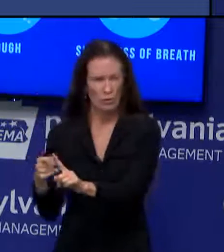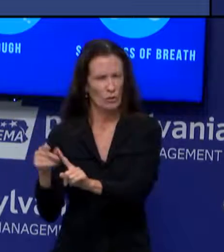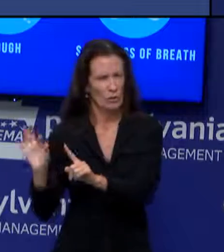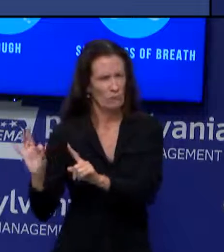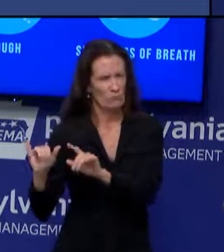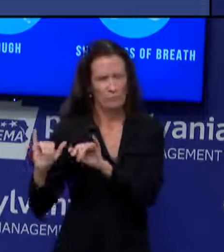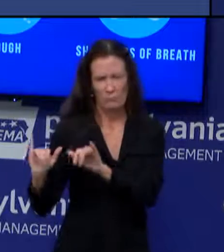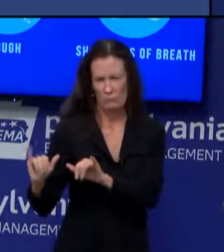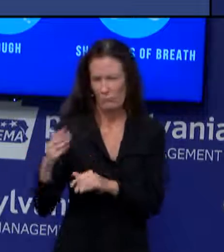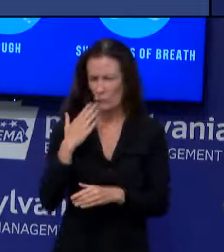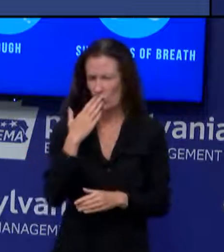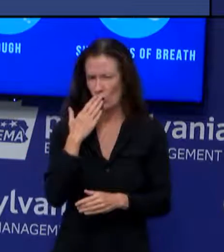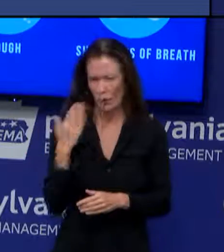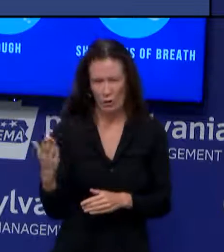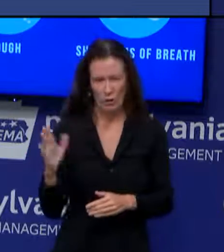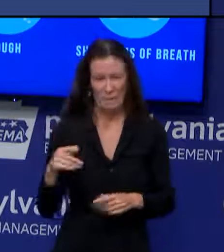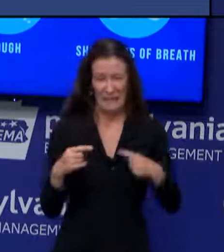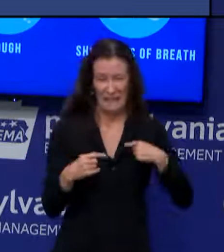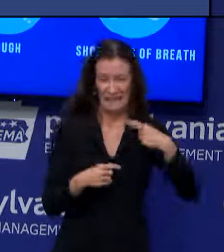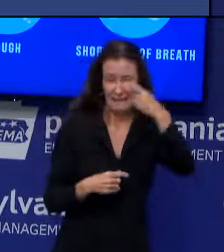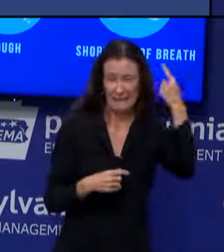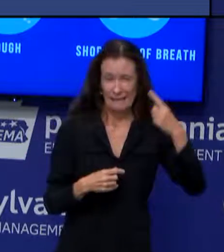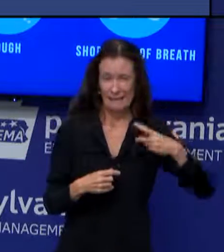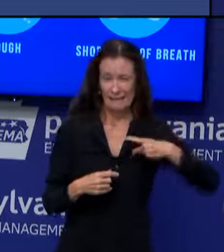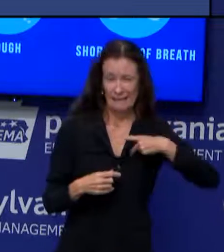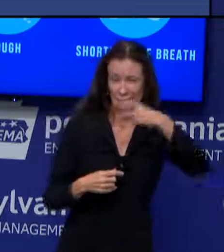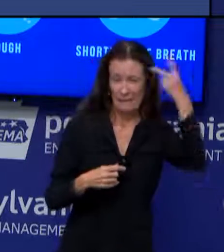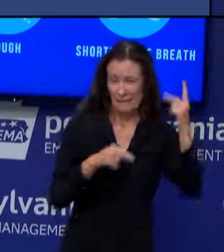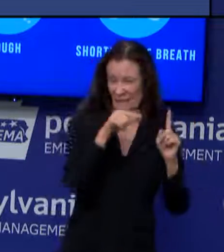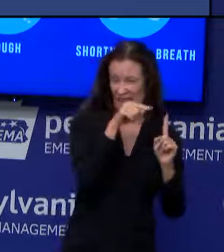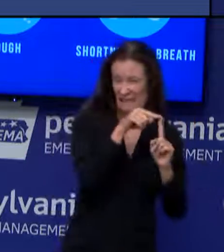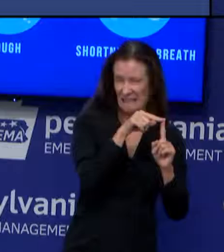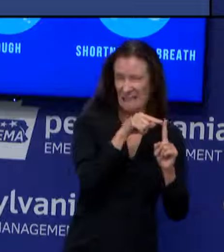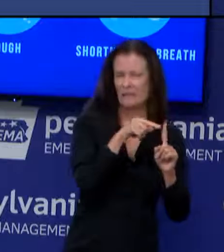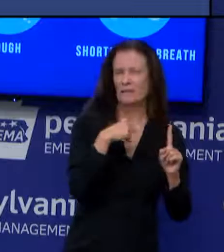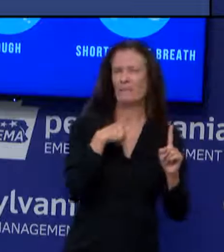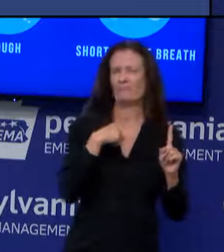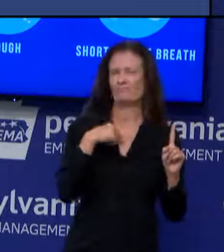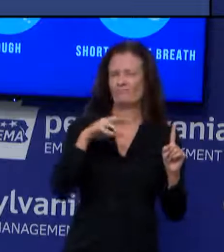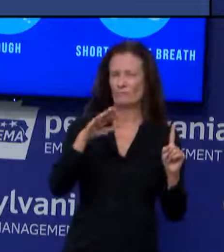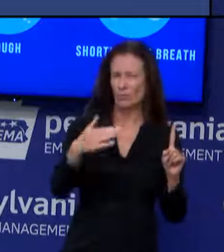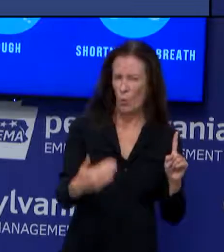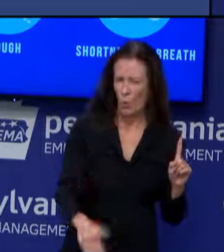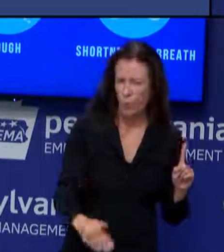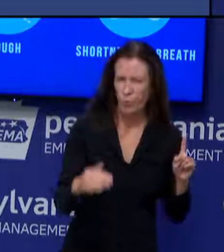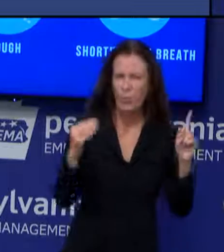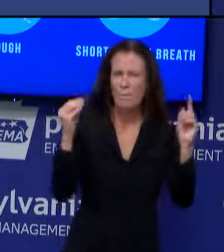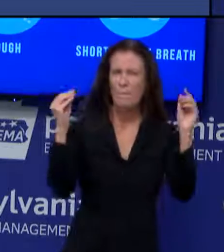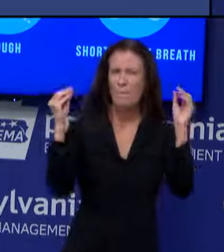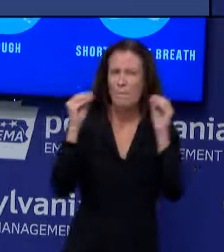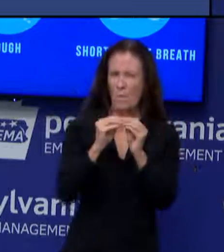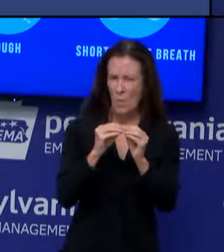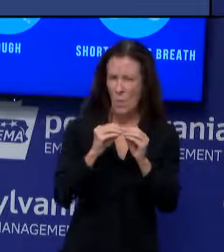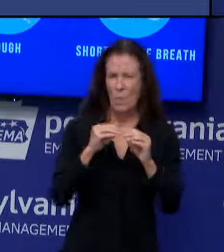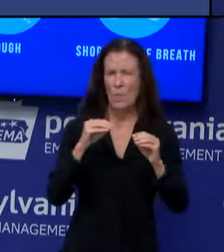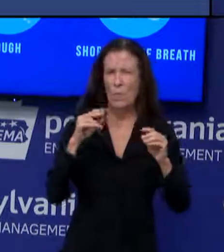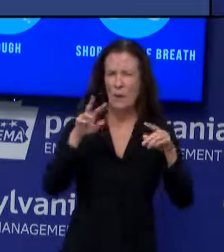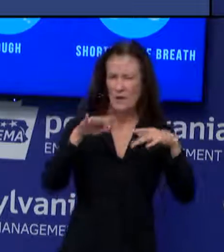terms of the app. But we have very high hopes in terms of the effectiveness of the app. And again, we have now